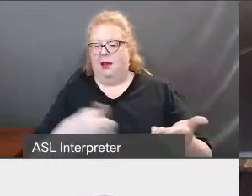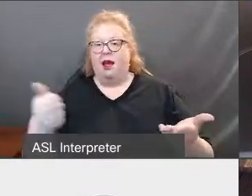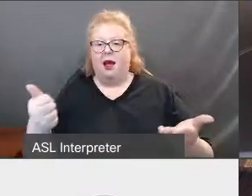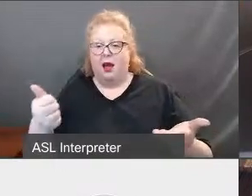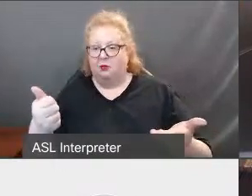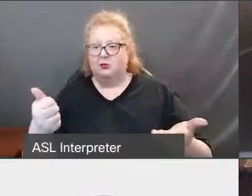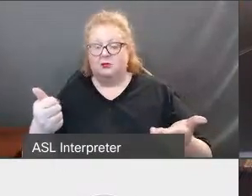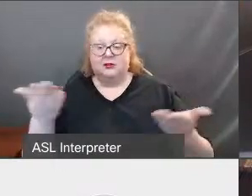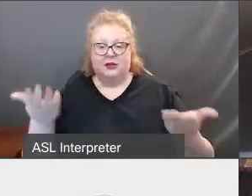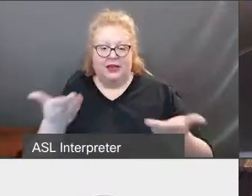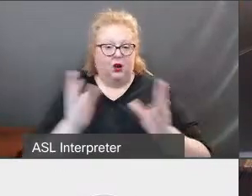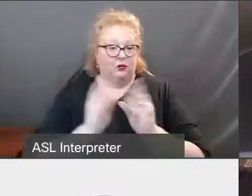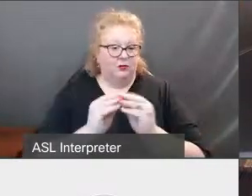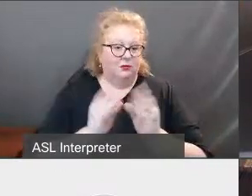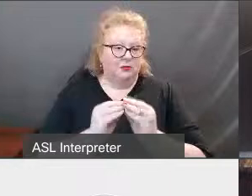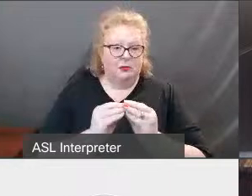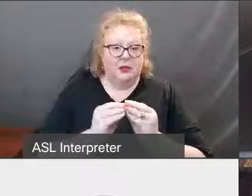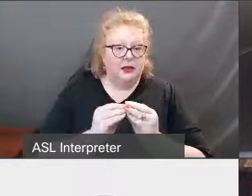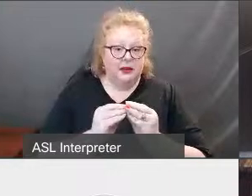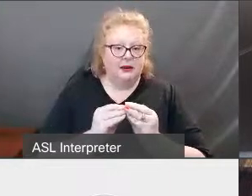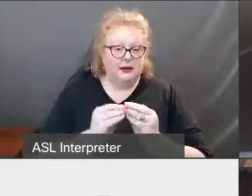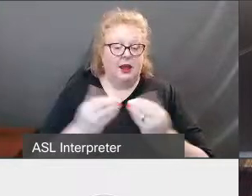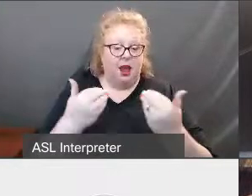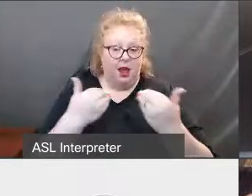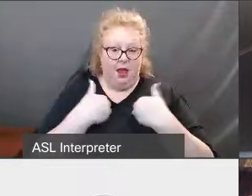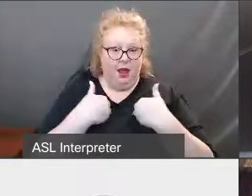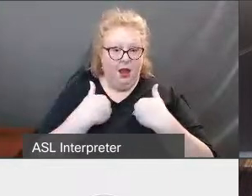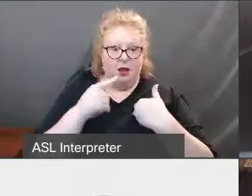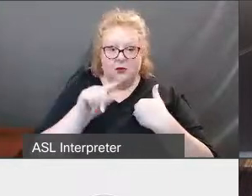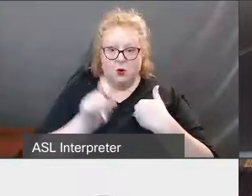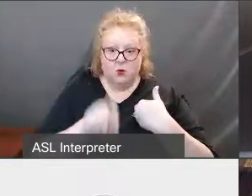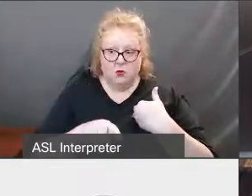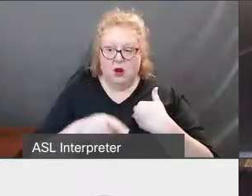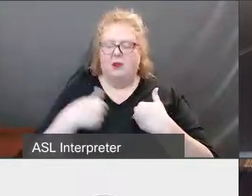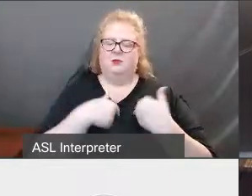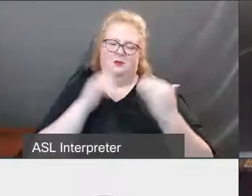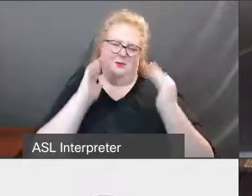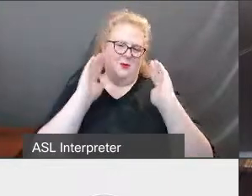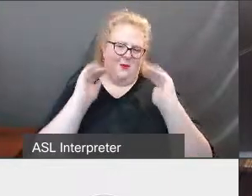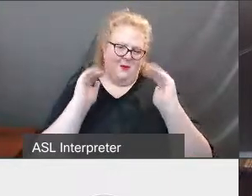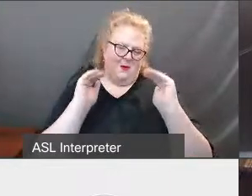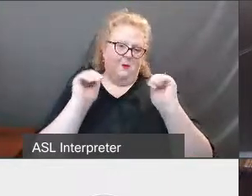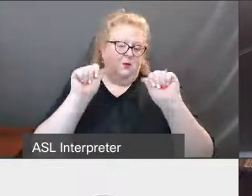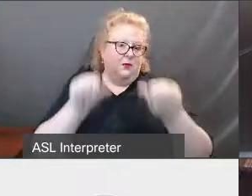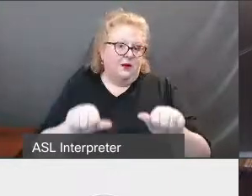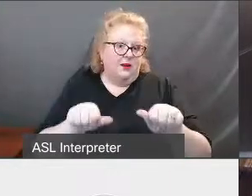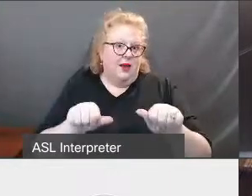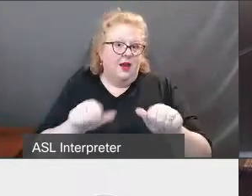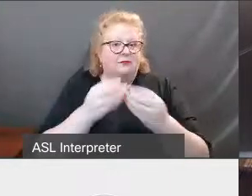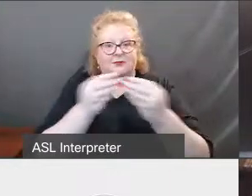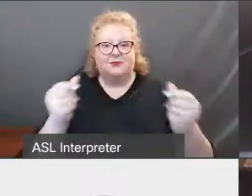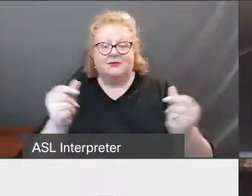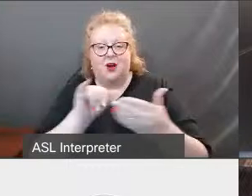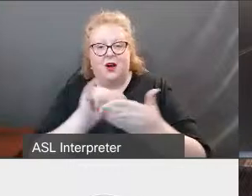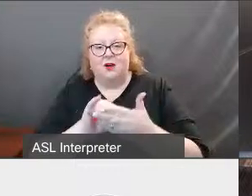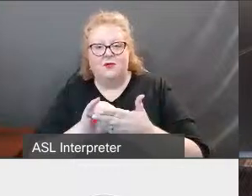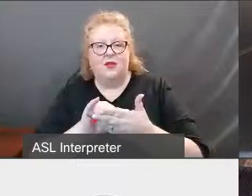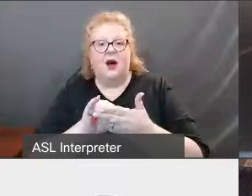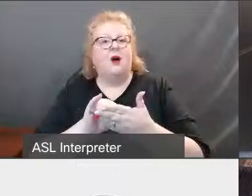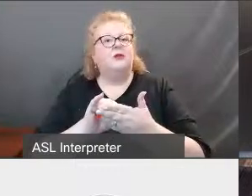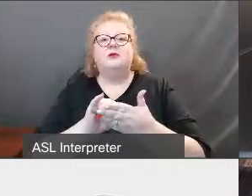in this meeting may have. Hopefully, we can resolve any questions that anyone may